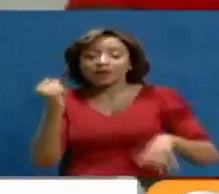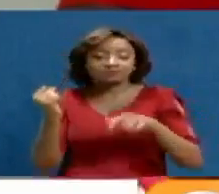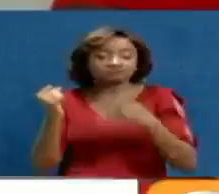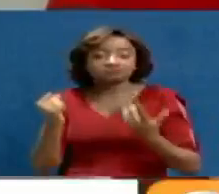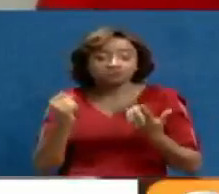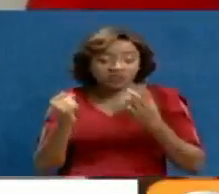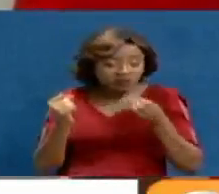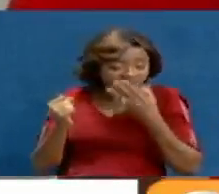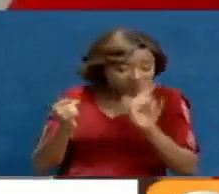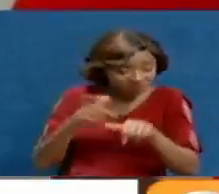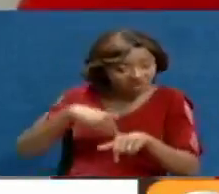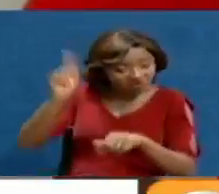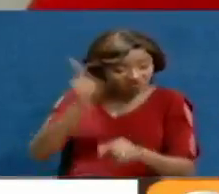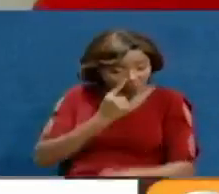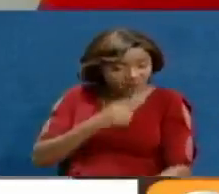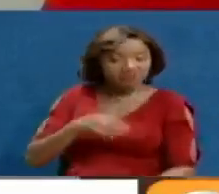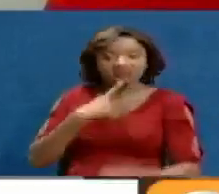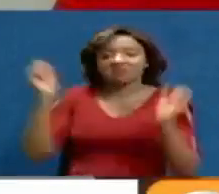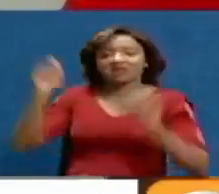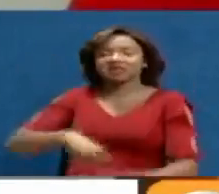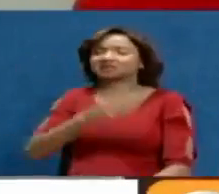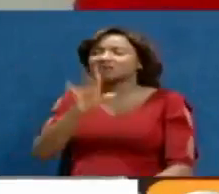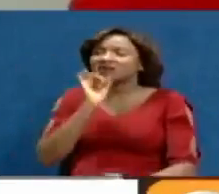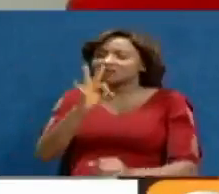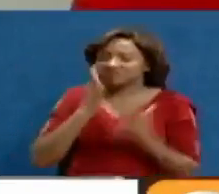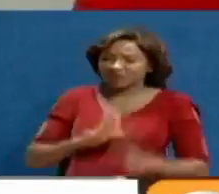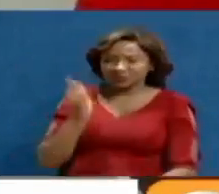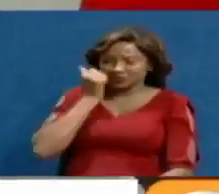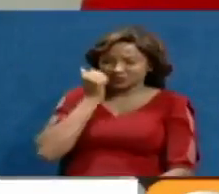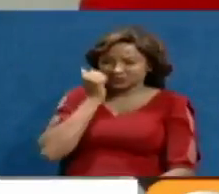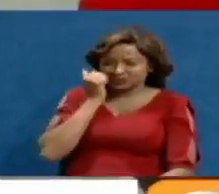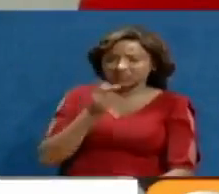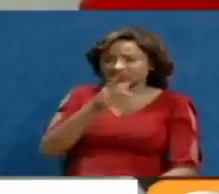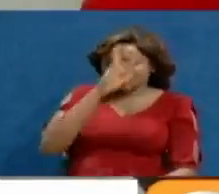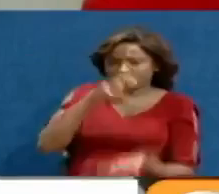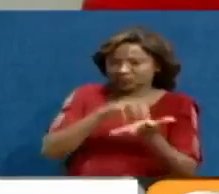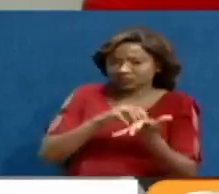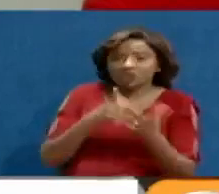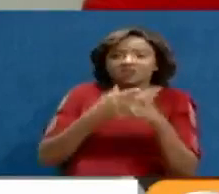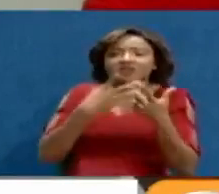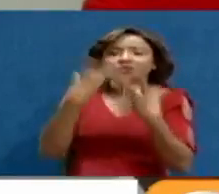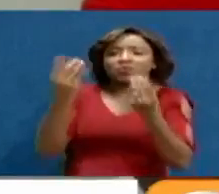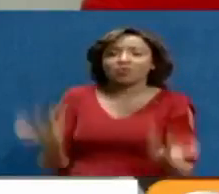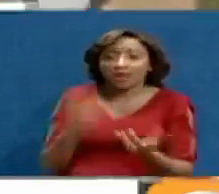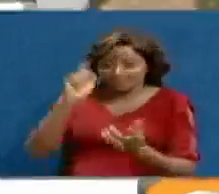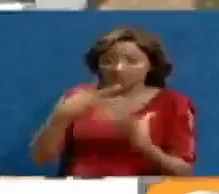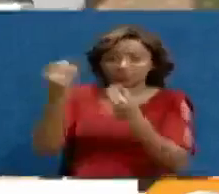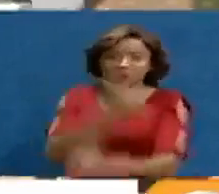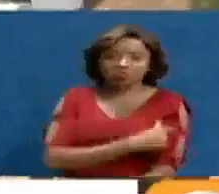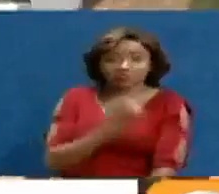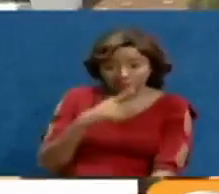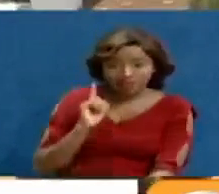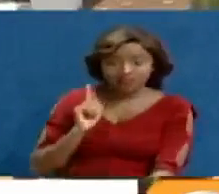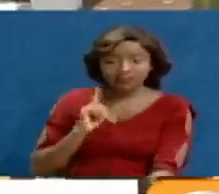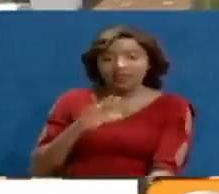eti wakamuulisa, anaweza toka wakamuachilia. Mtu akigonjeka, akiwa kwa polisi, anapaa peleko wapi hospitali.